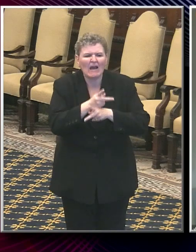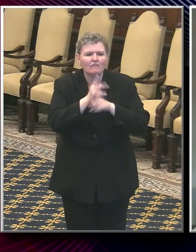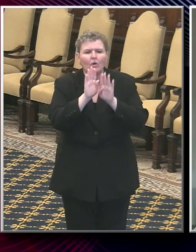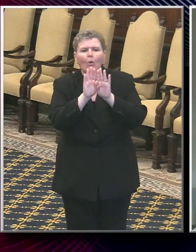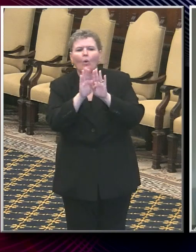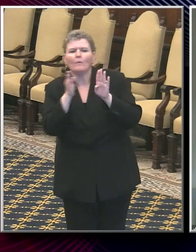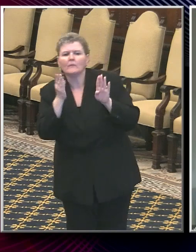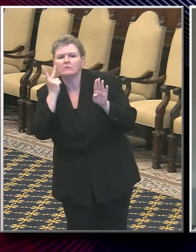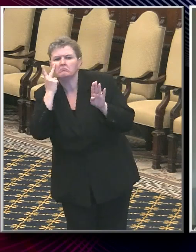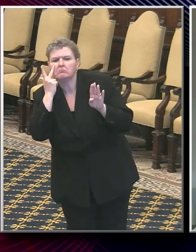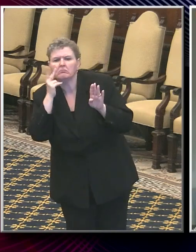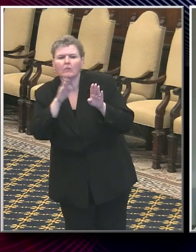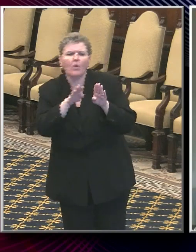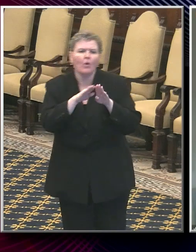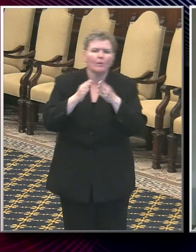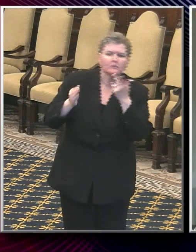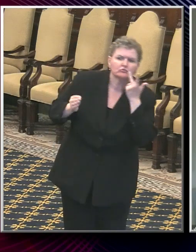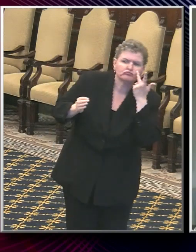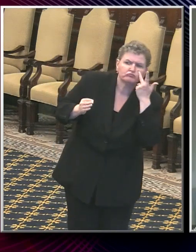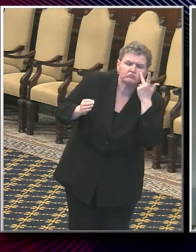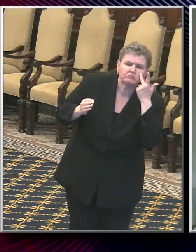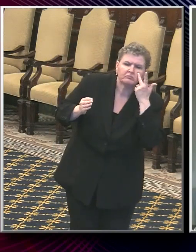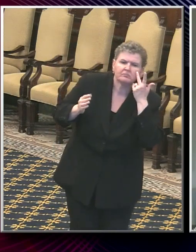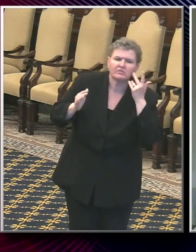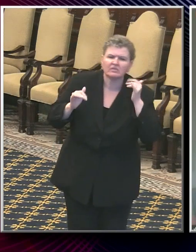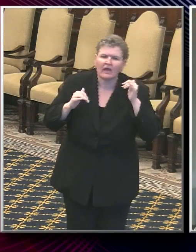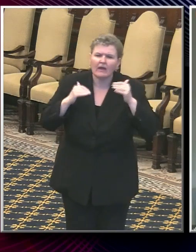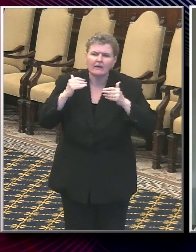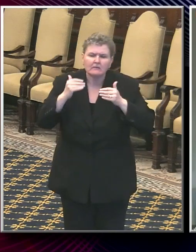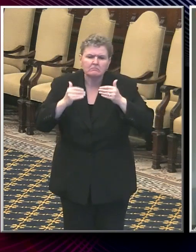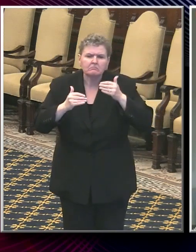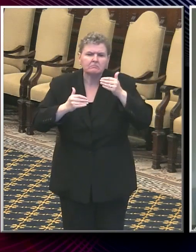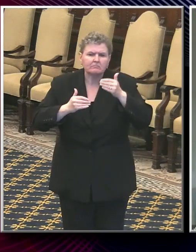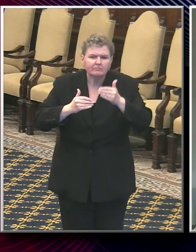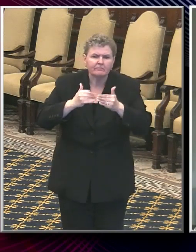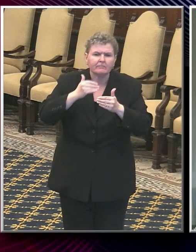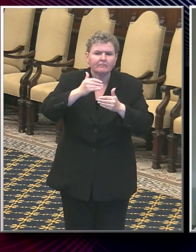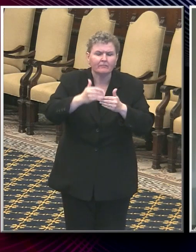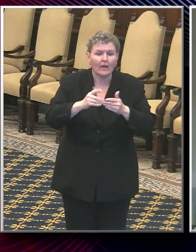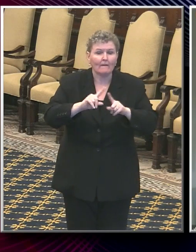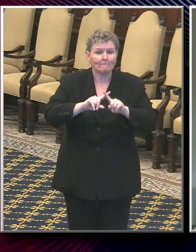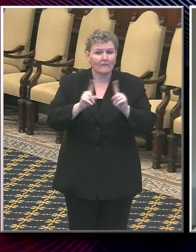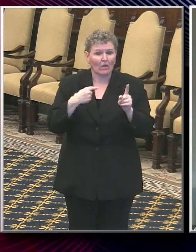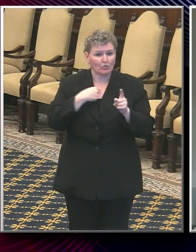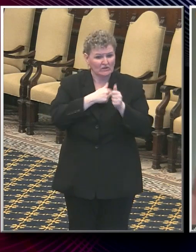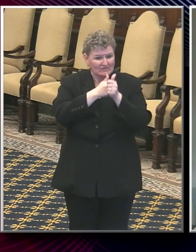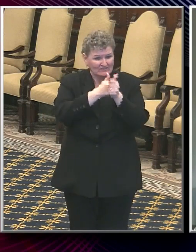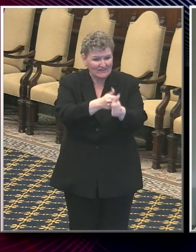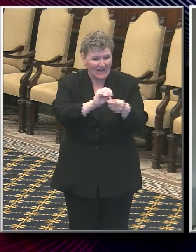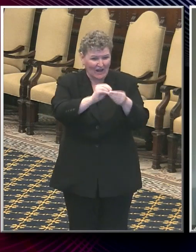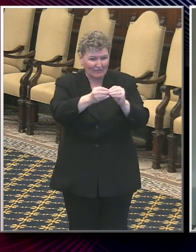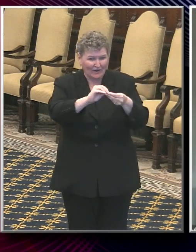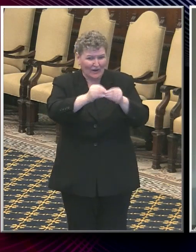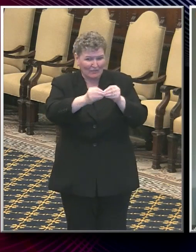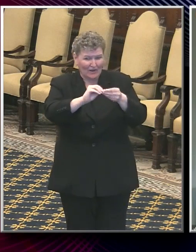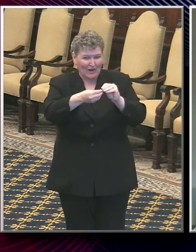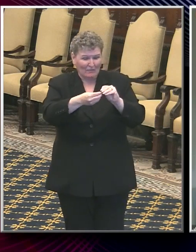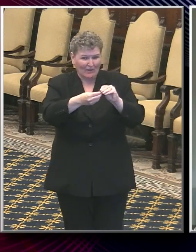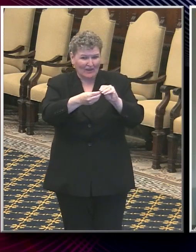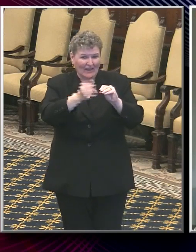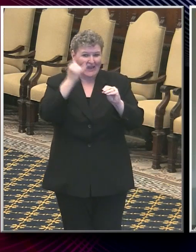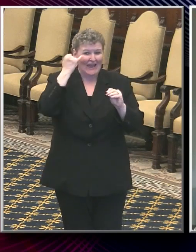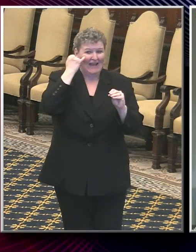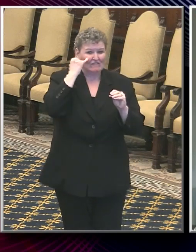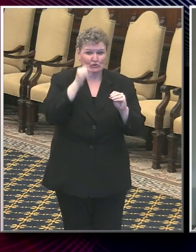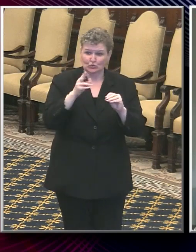risk activities. But to the larger question, we do need to follow the numbers between now and then. If they get worse, then we could reconsider